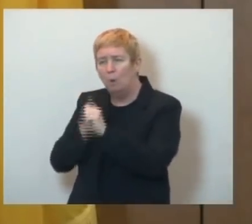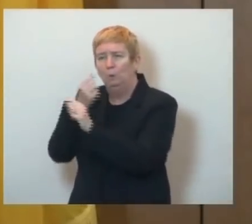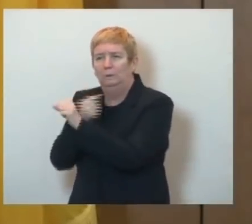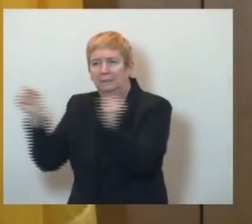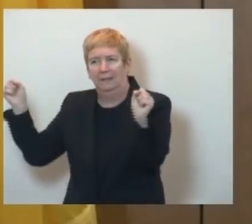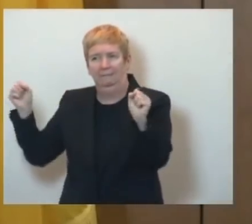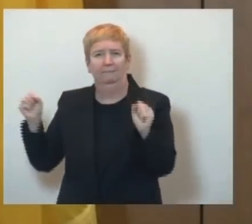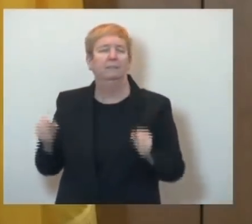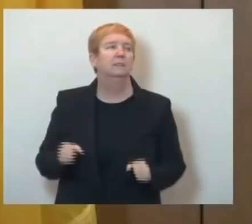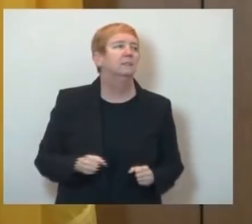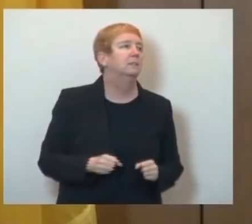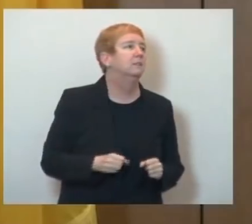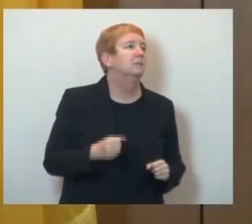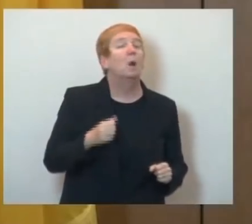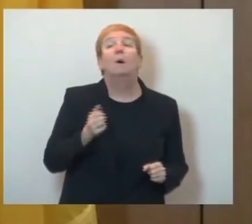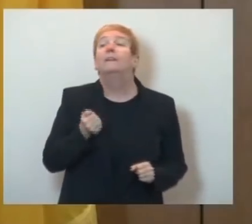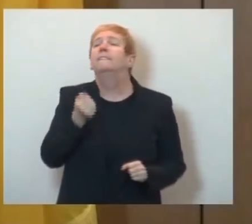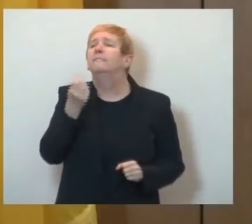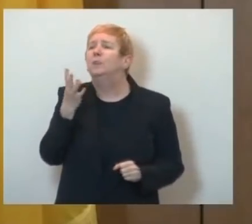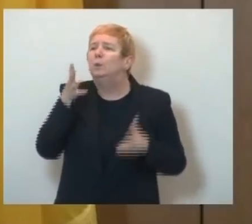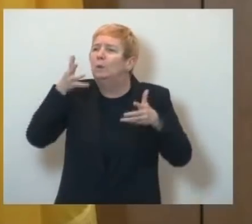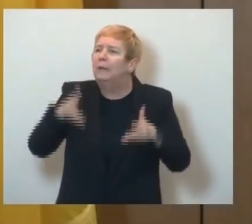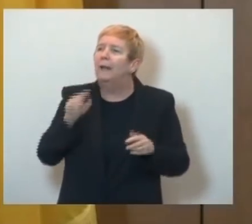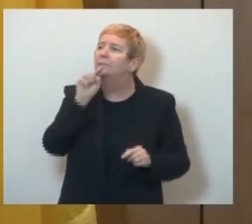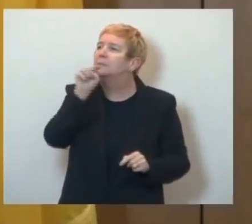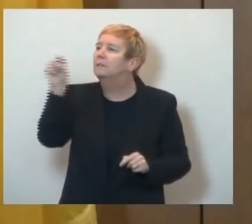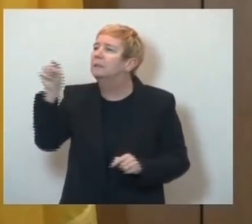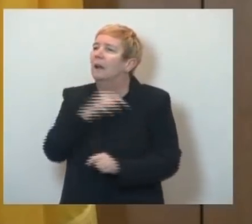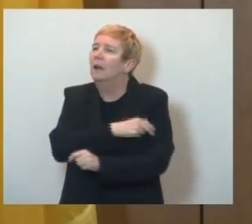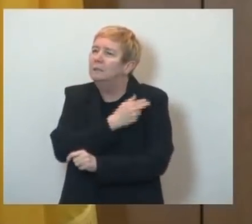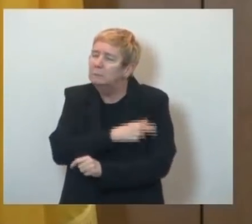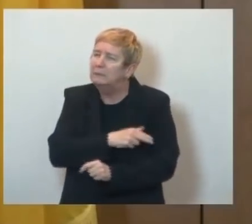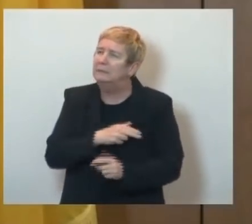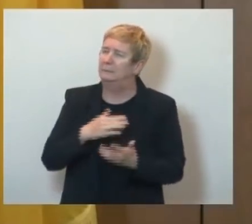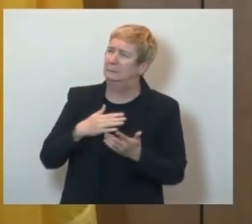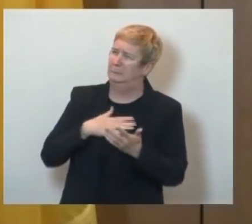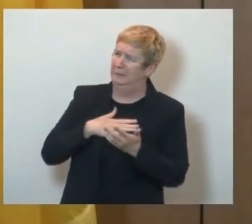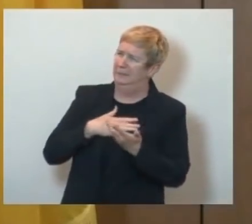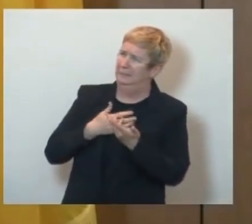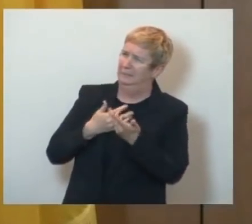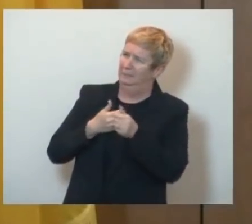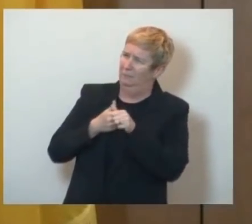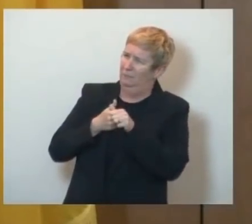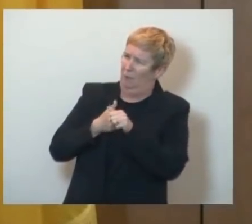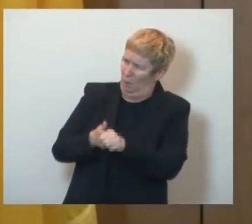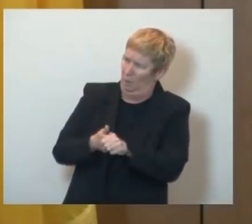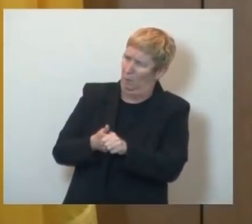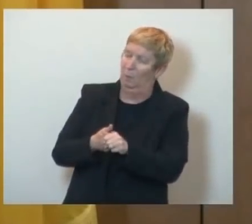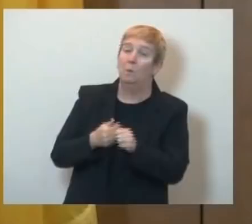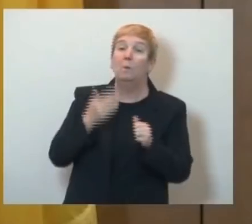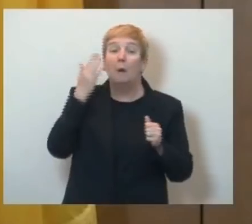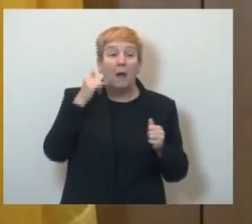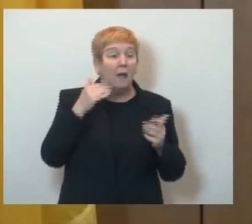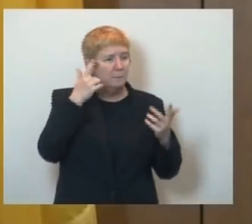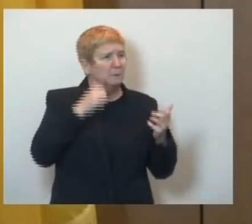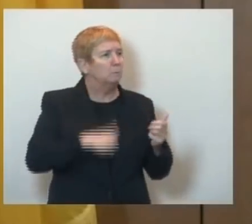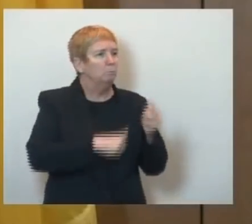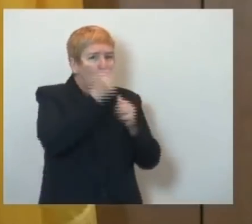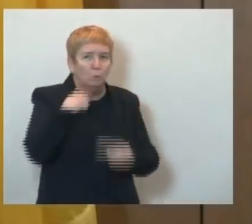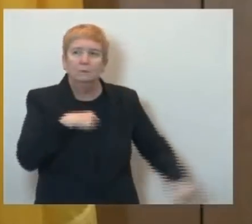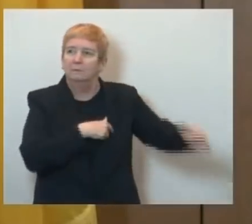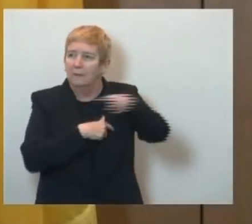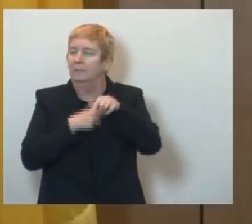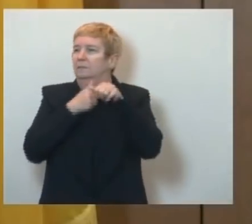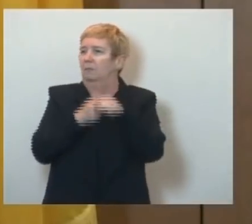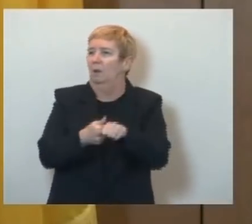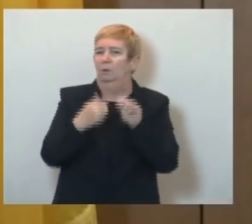that minority to make sure that the majority of New Mexicans and businesses and healthcare providers can do